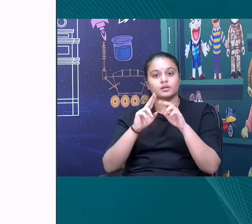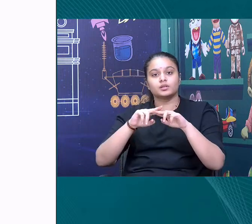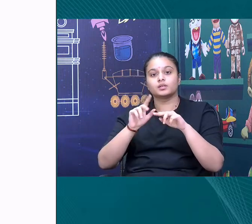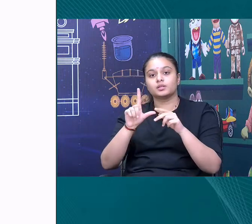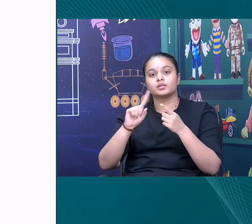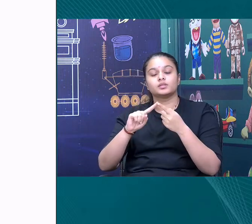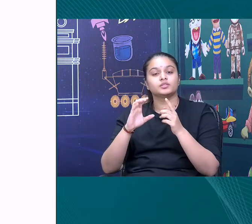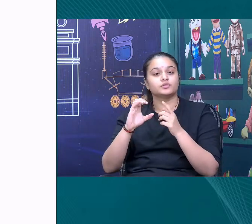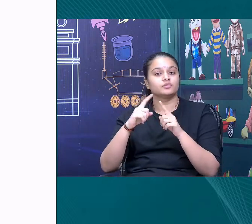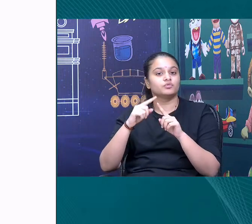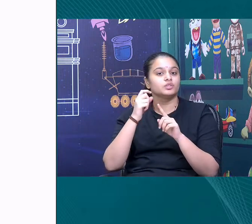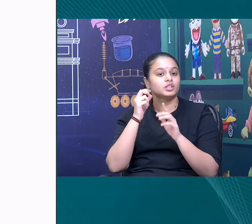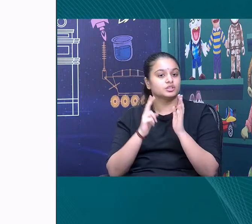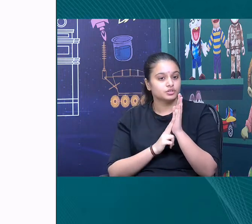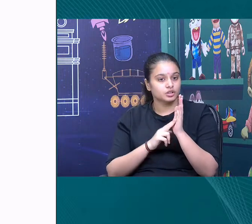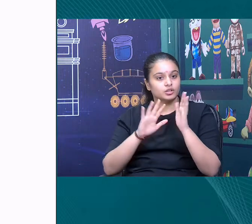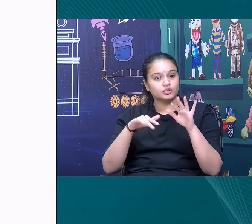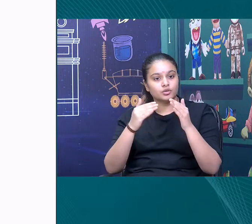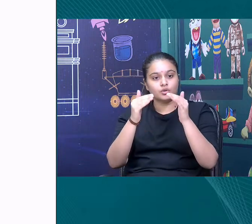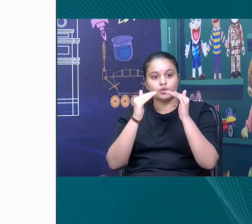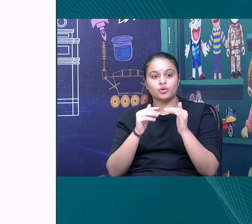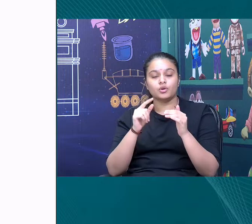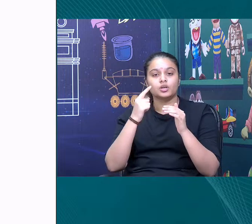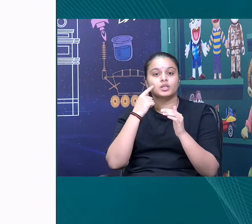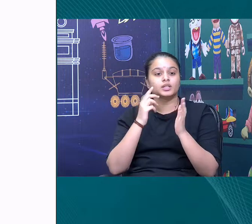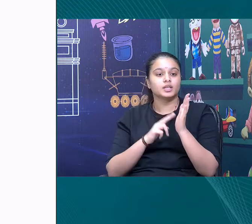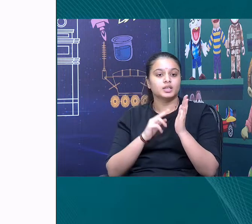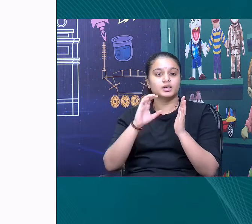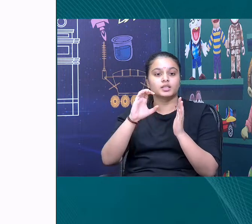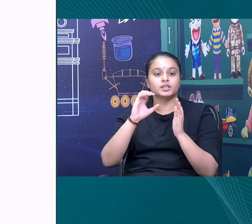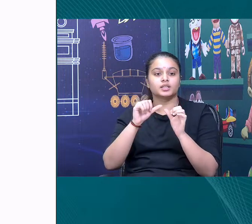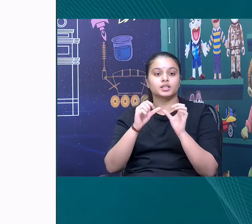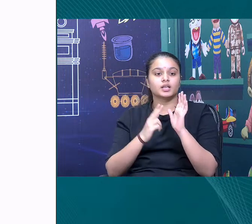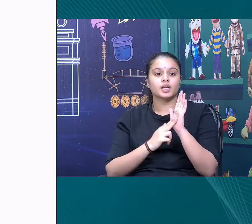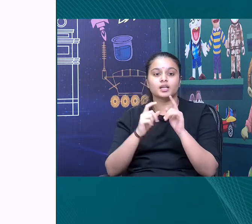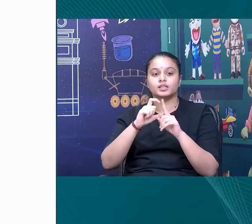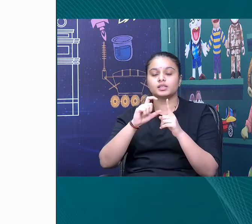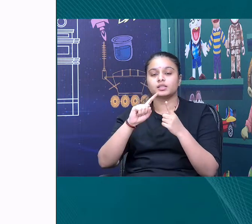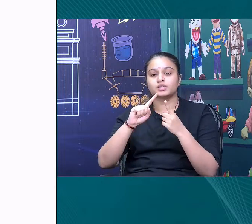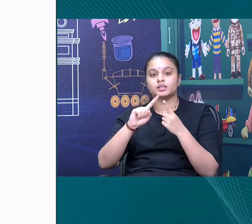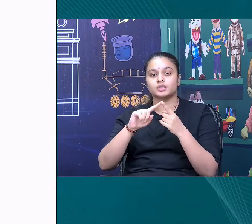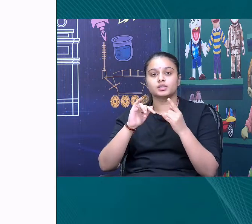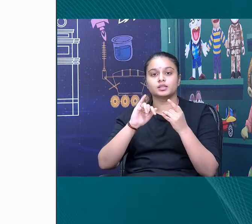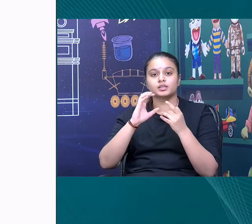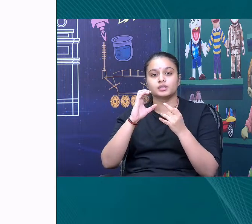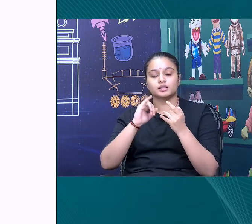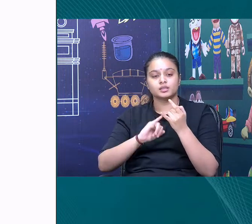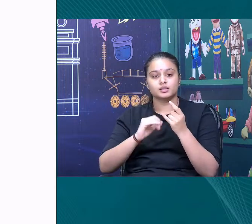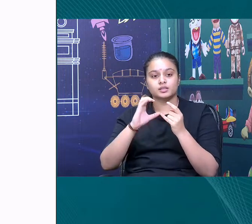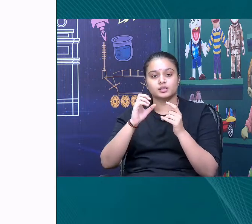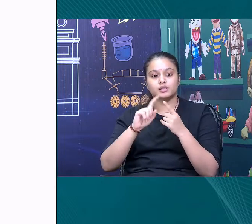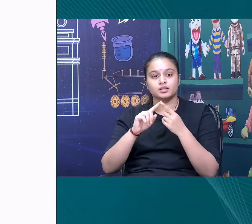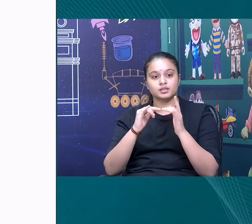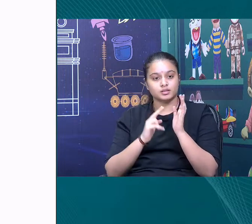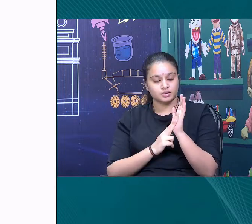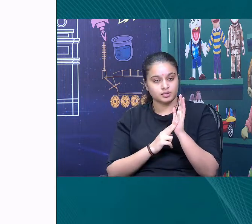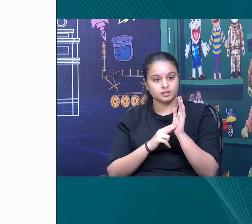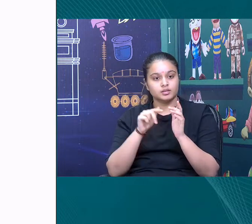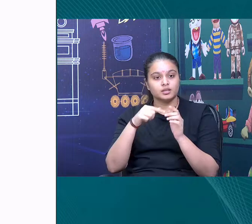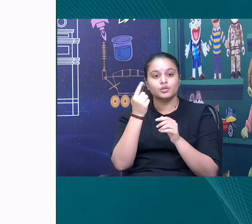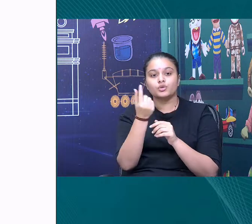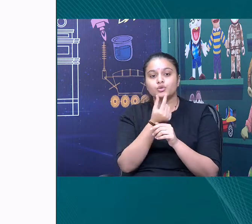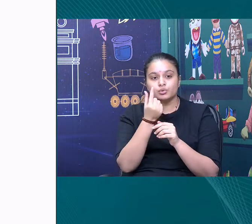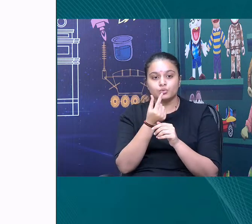Inflection, then incandescence. Okay, and buoyant and incandescence have been